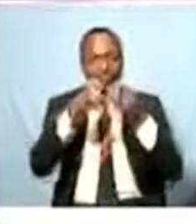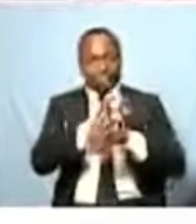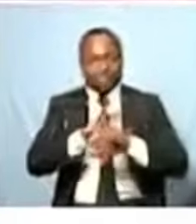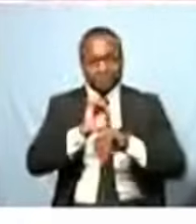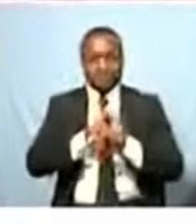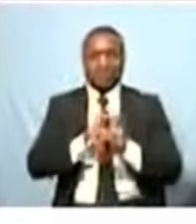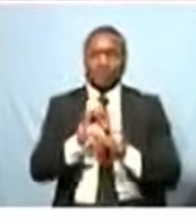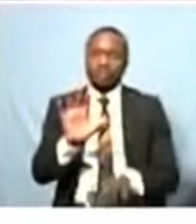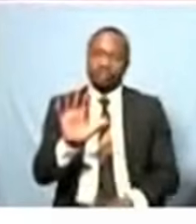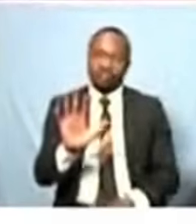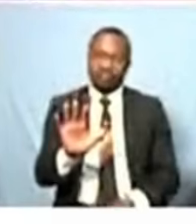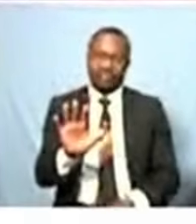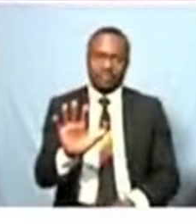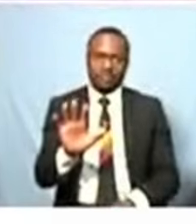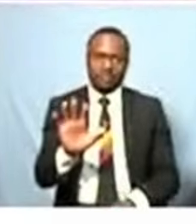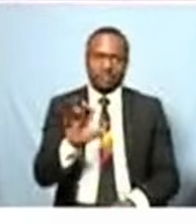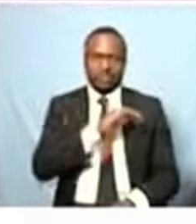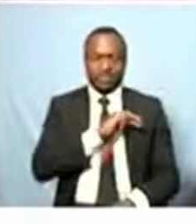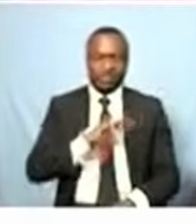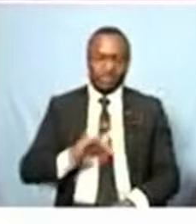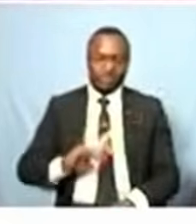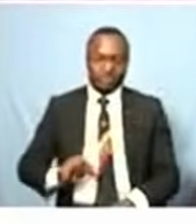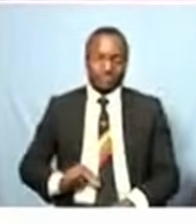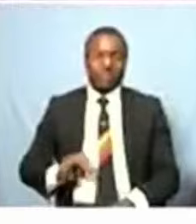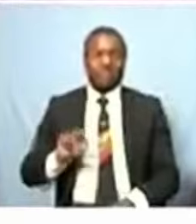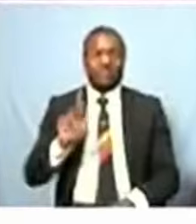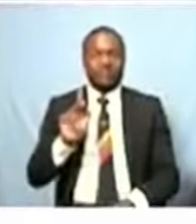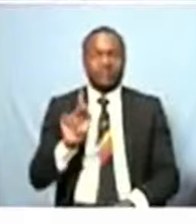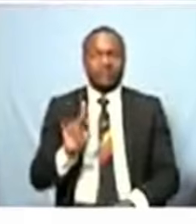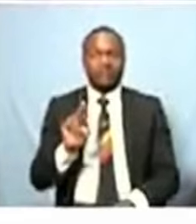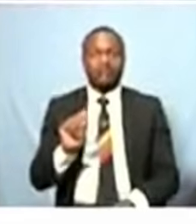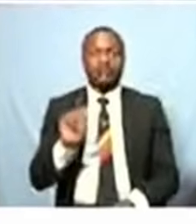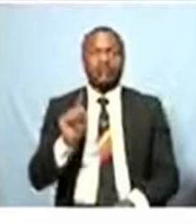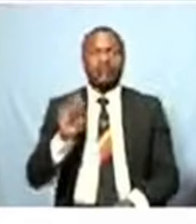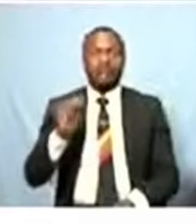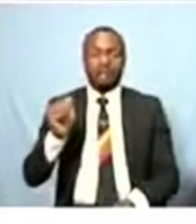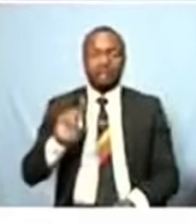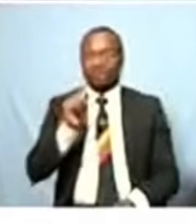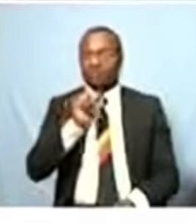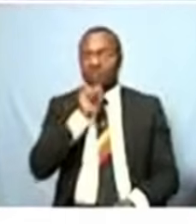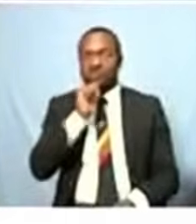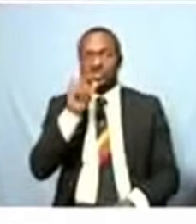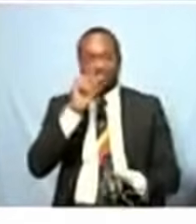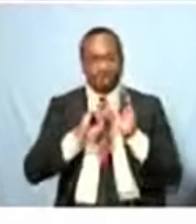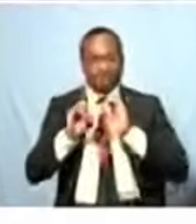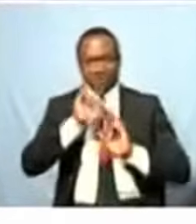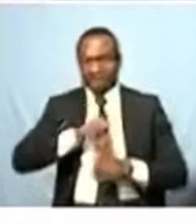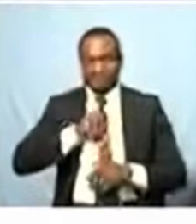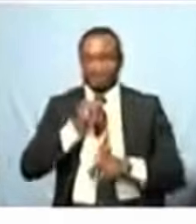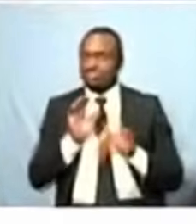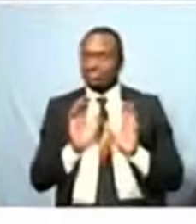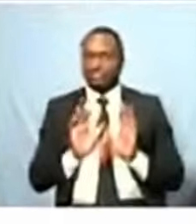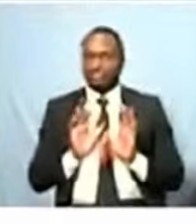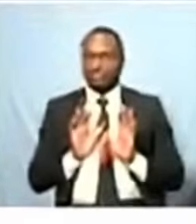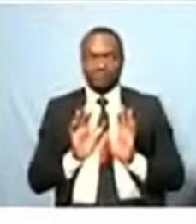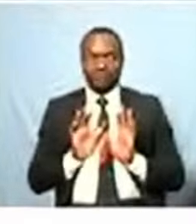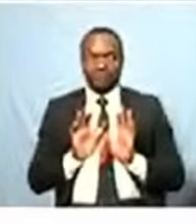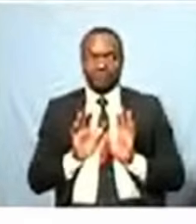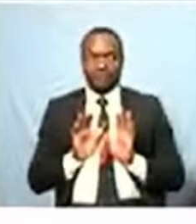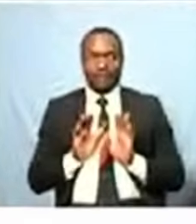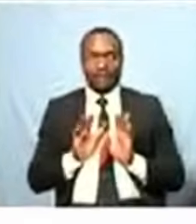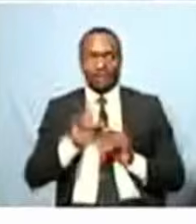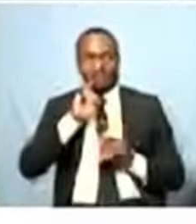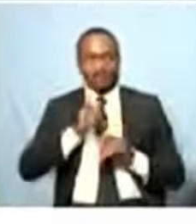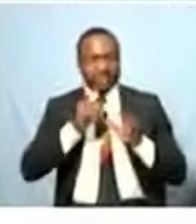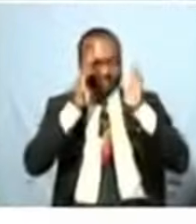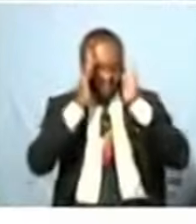is no shortcut to maturity. The Honourable Member for Katombola, let's not debate ourselves. Let's stick